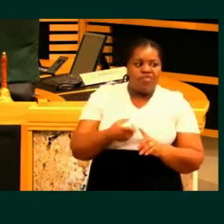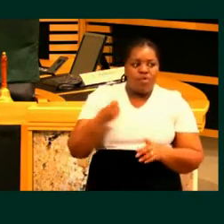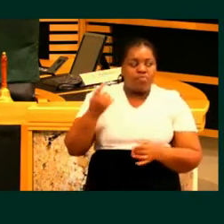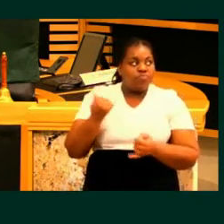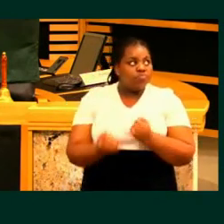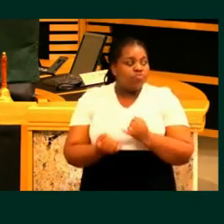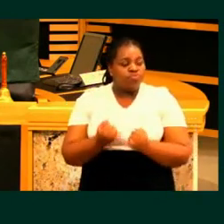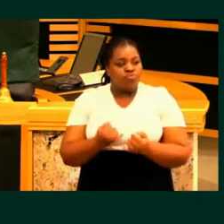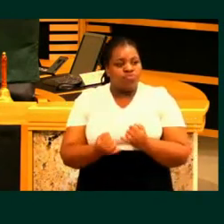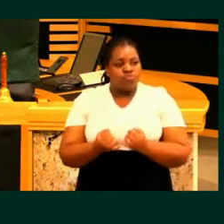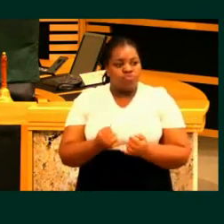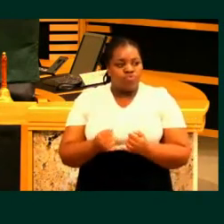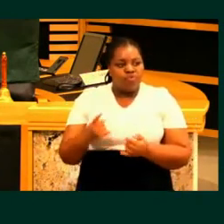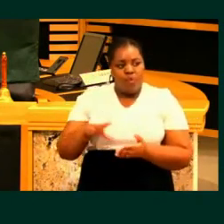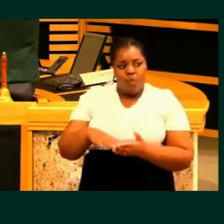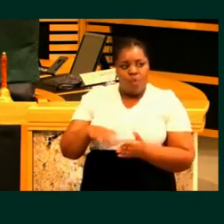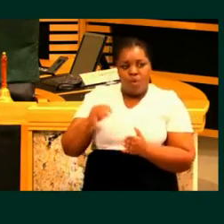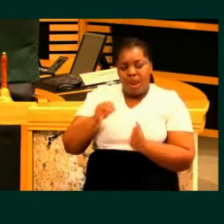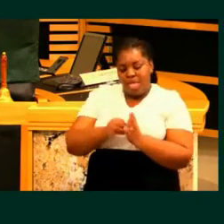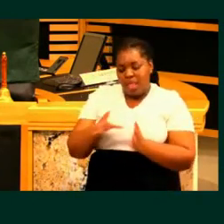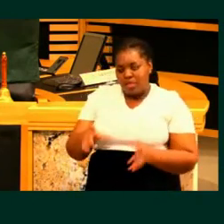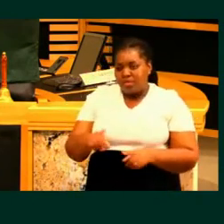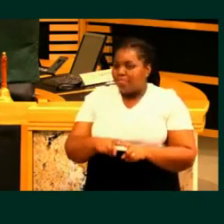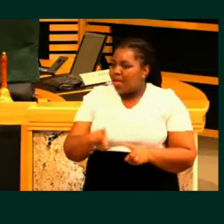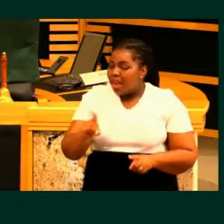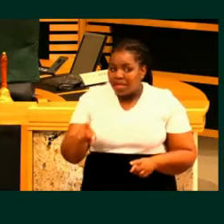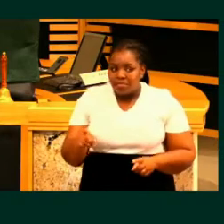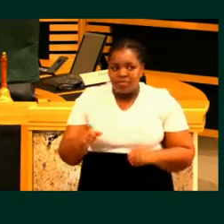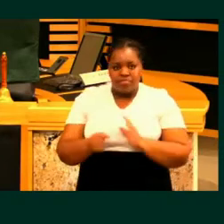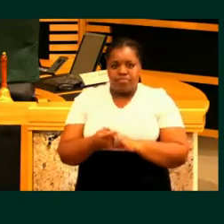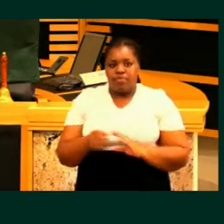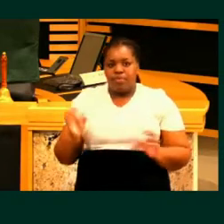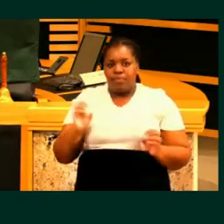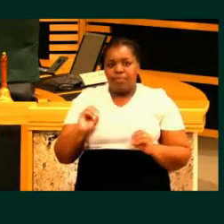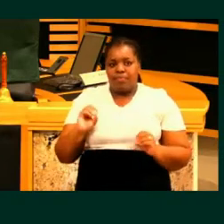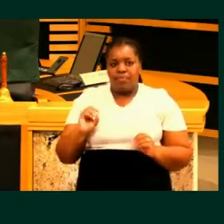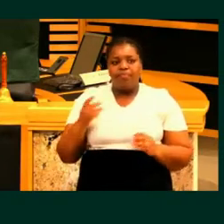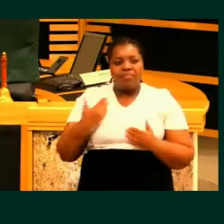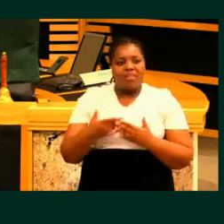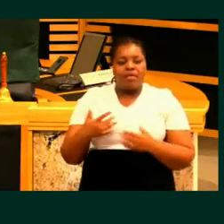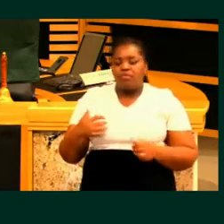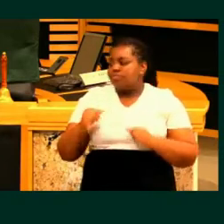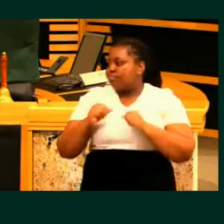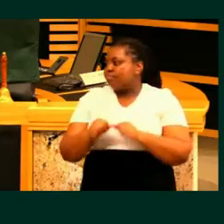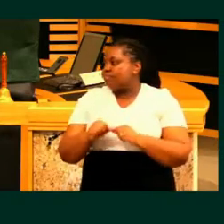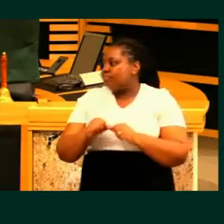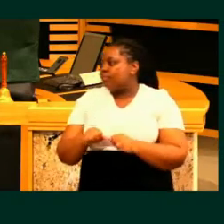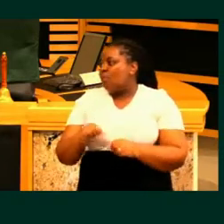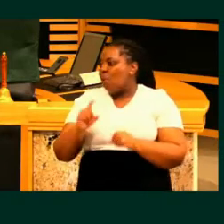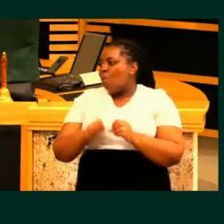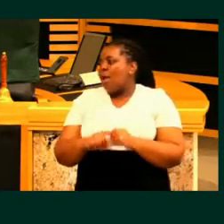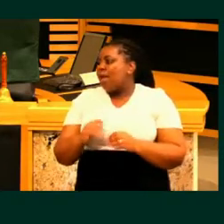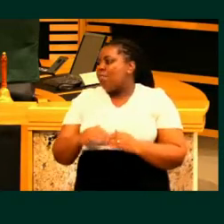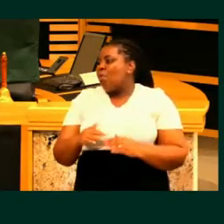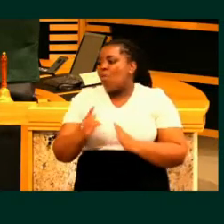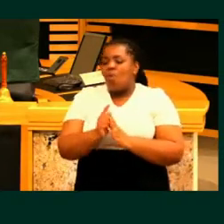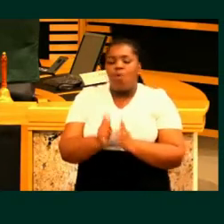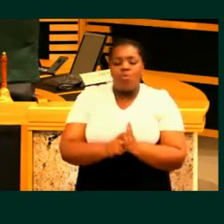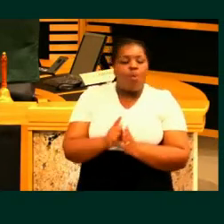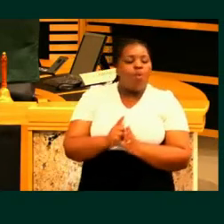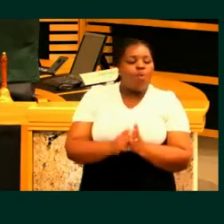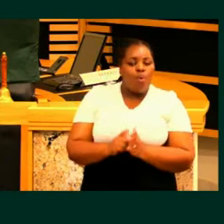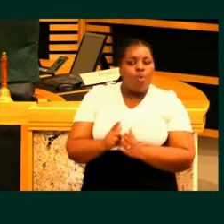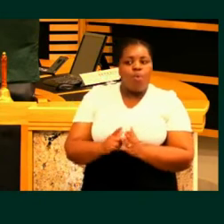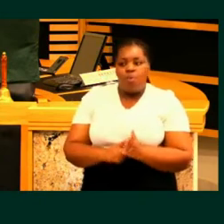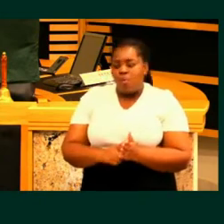sexual relations with learners but this is not adhere to I can go on and on quote more legislation and more legislation